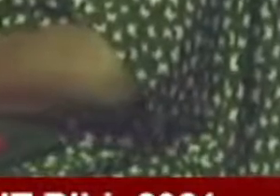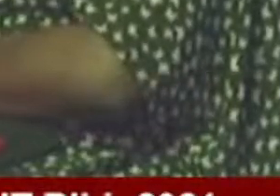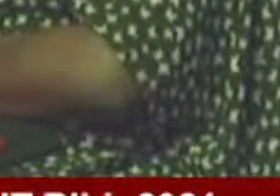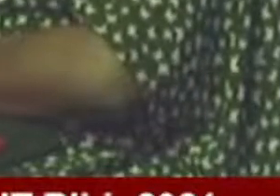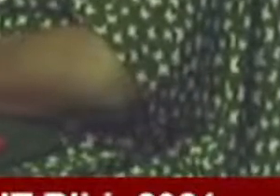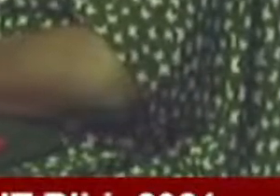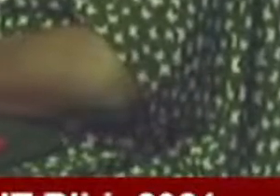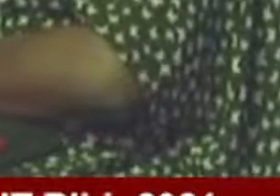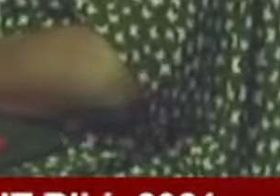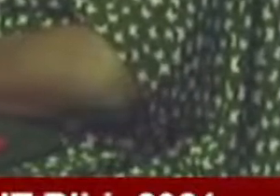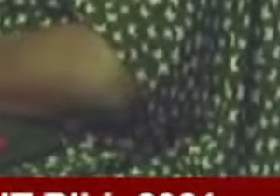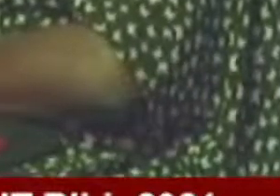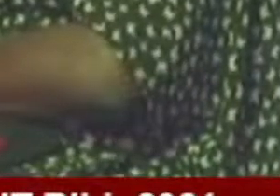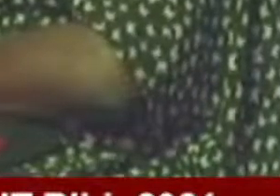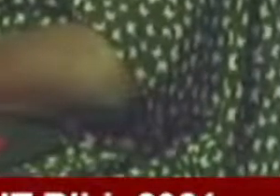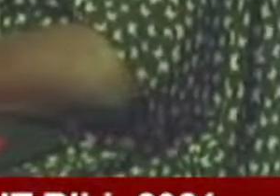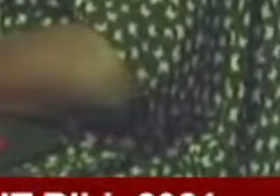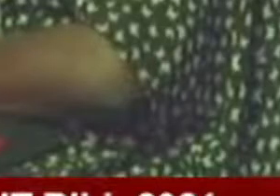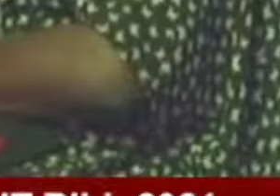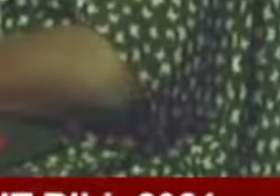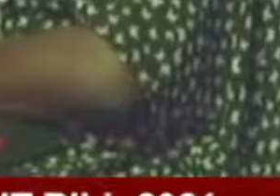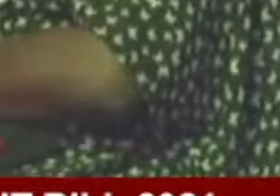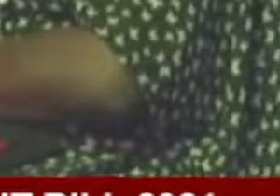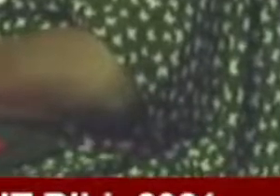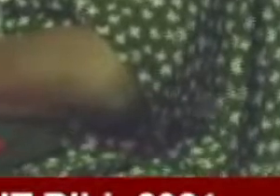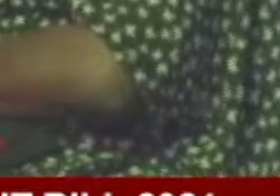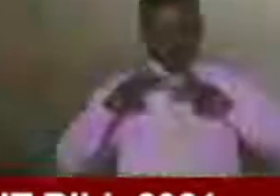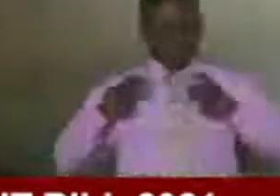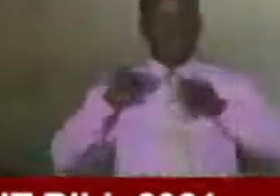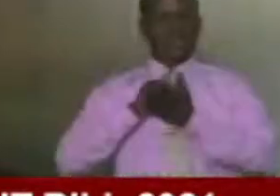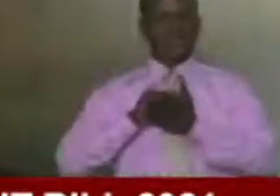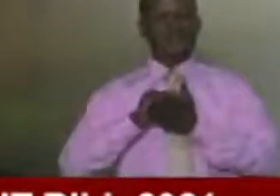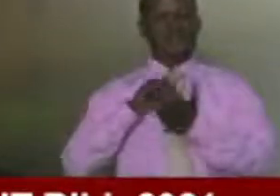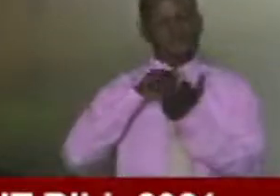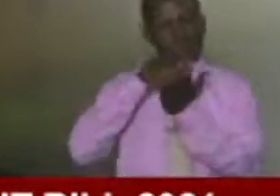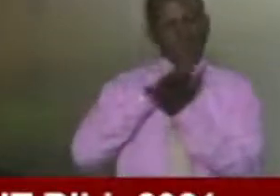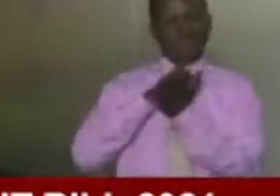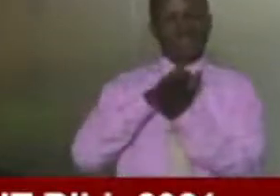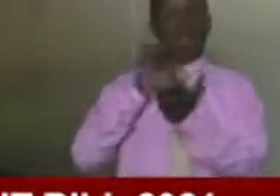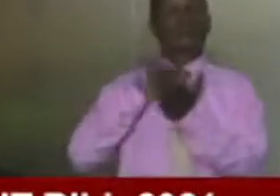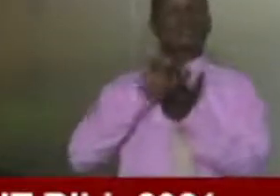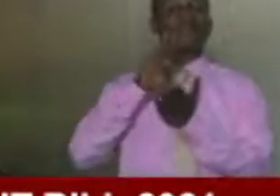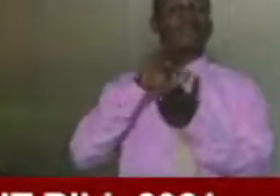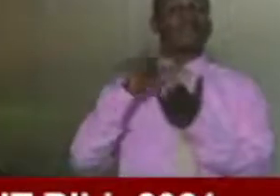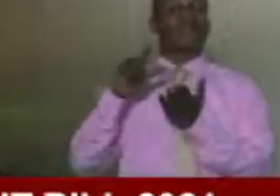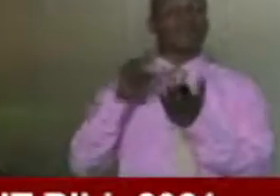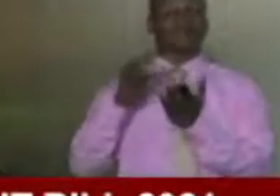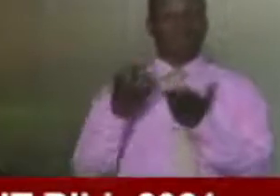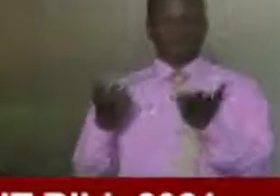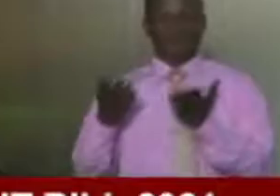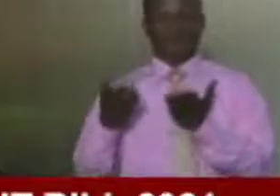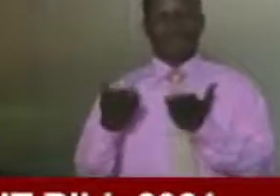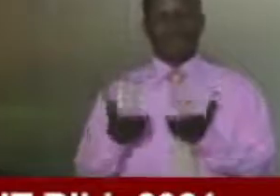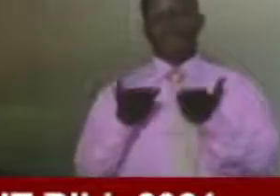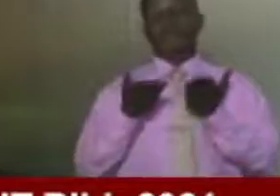let us take him at his word, take out that provision. You understand? We can deal with that further down the road. Like I